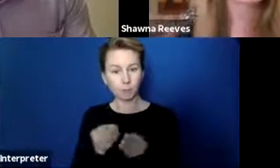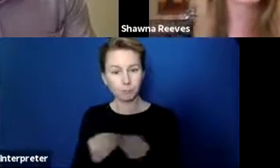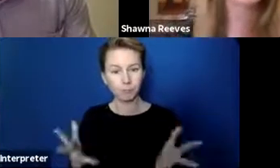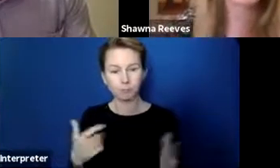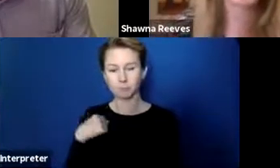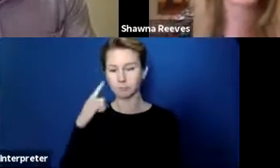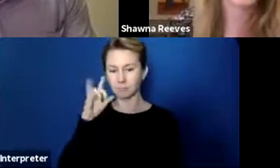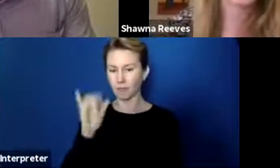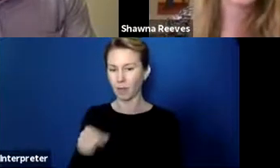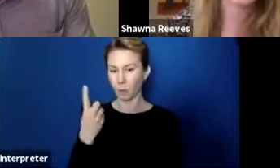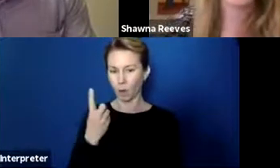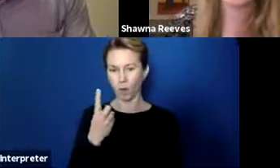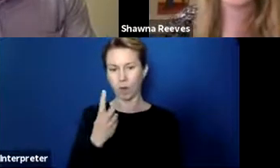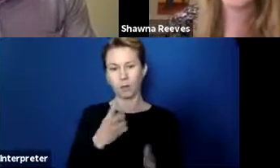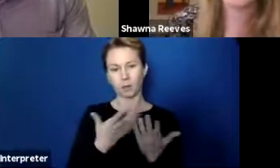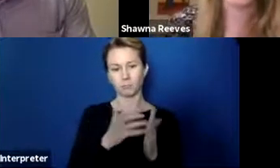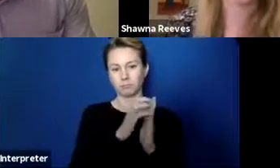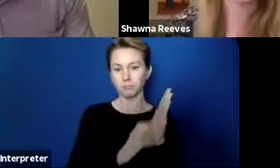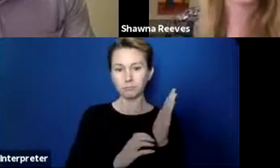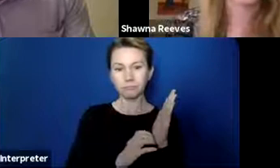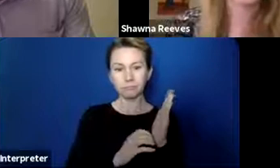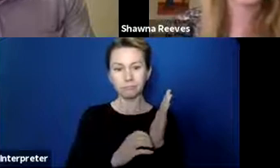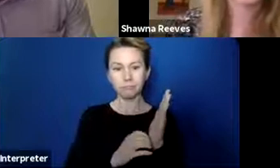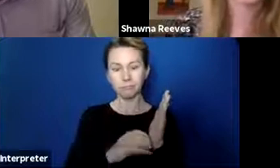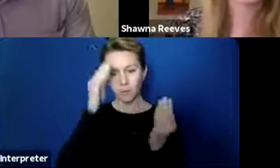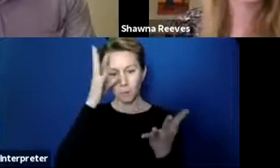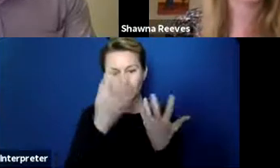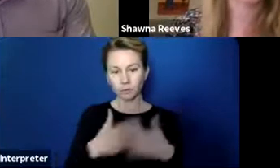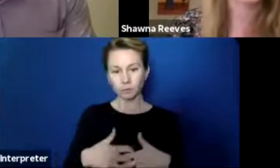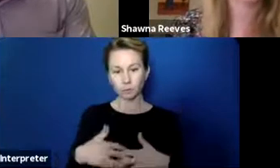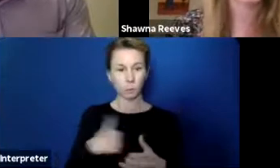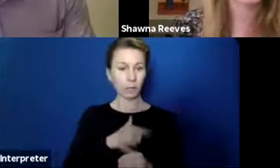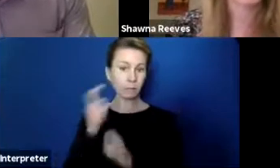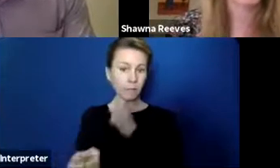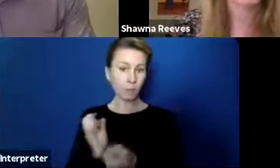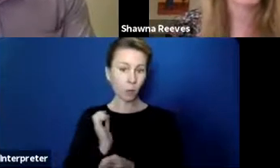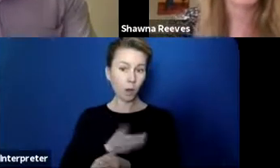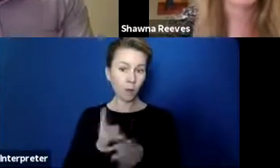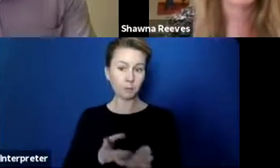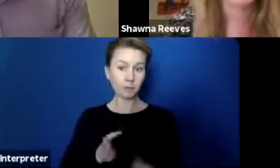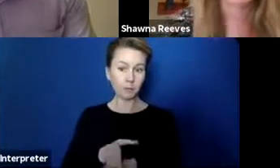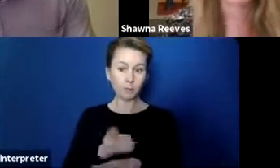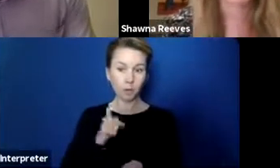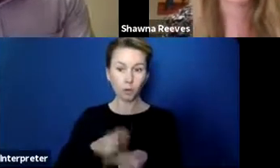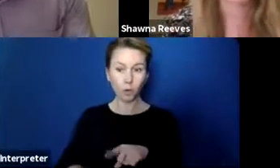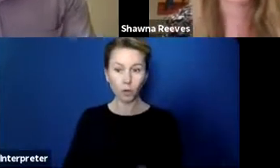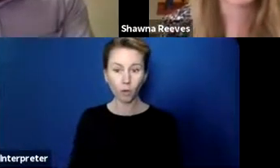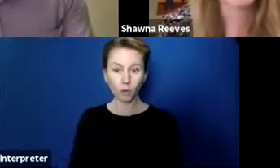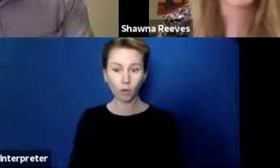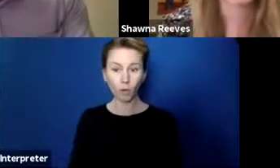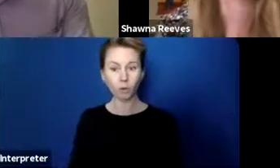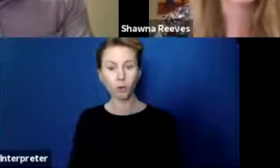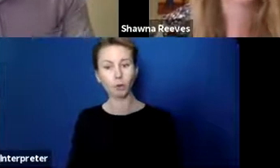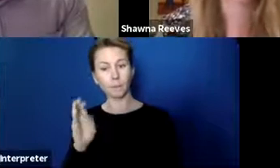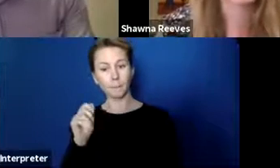ombudsman. So I think you guys are going to be touching upon a lot of things. Benson, someone on the Zoom had asked if we had handouts. I was wondering if